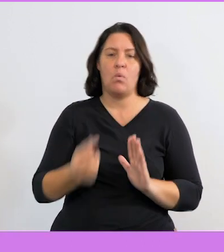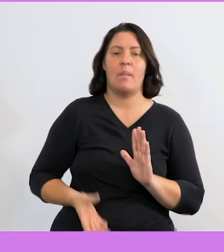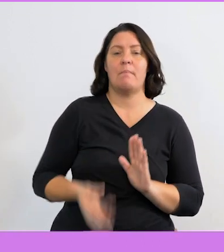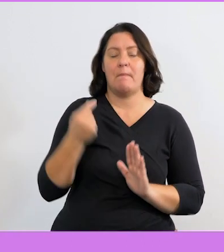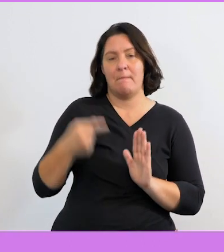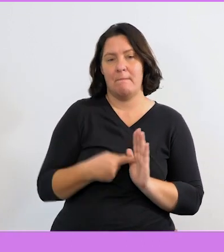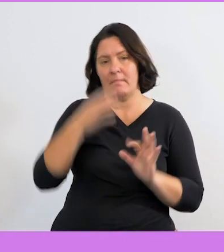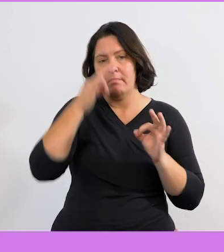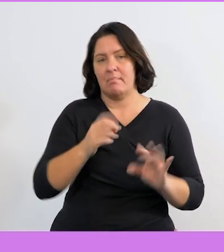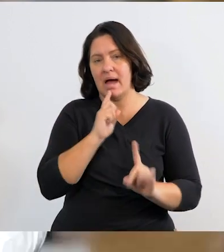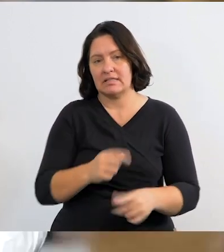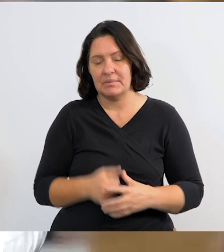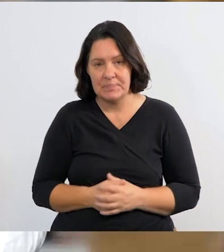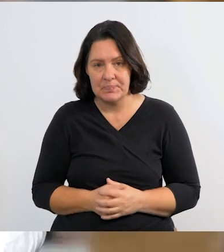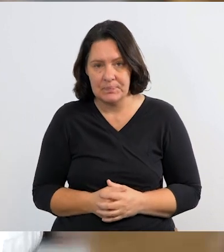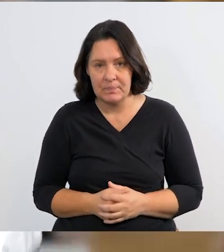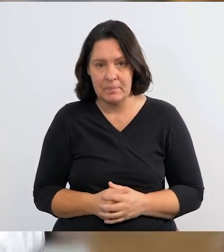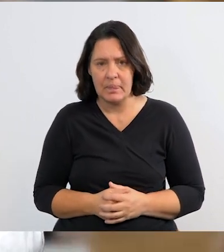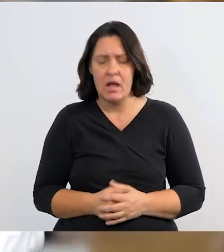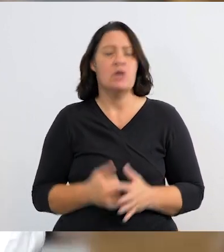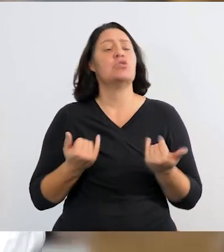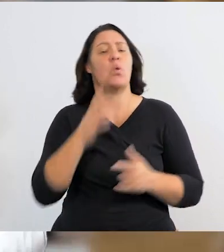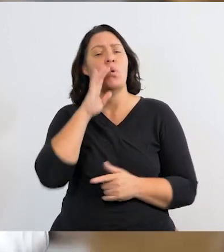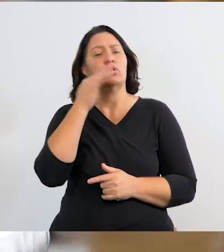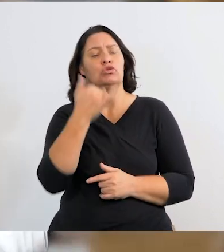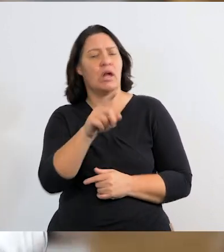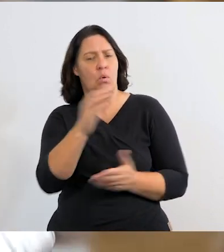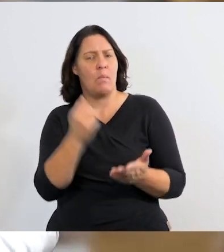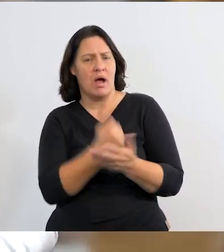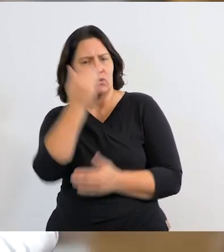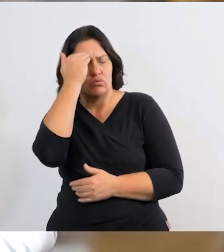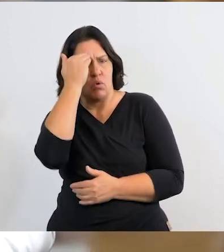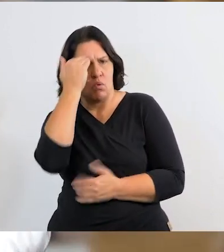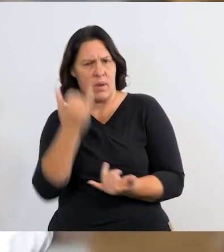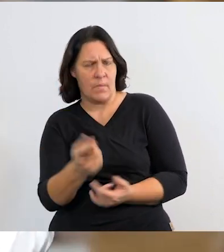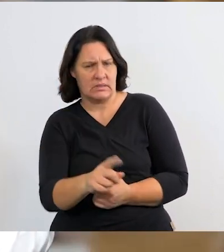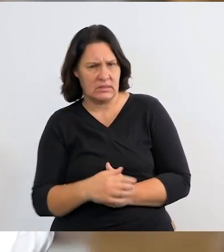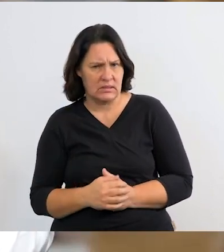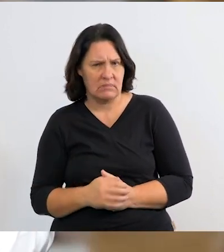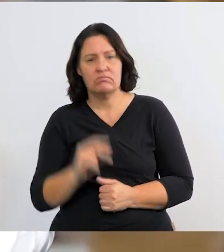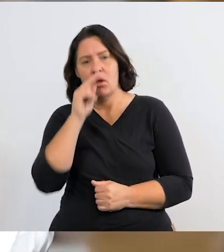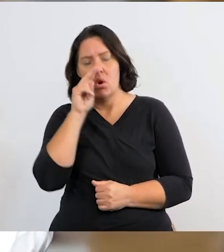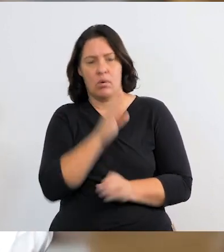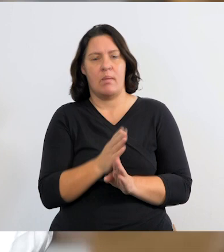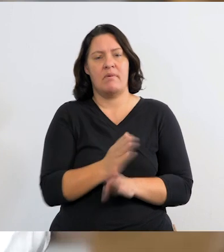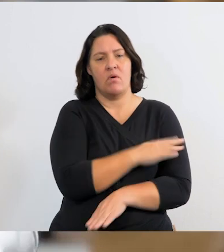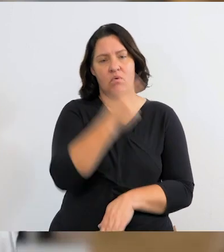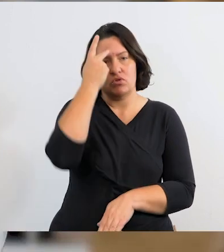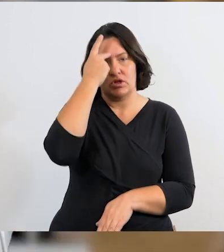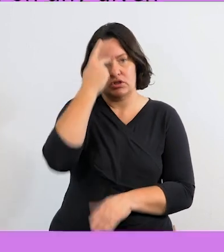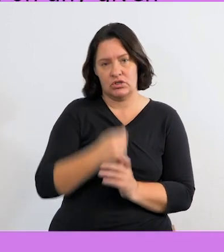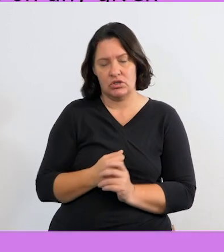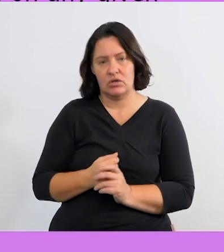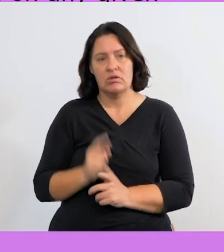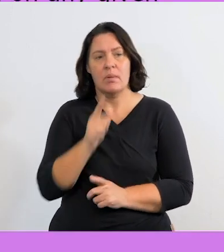at a certain answer. Okay, so let's quickly check what you should know at this moment in time by looking at the pre-knowledge. So